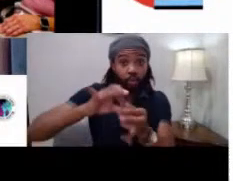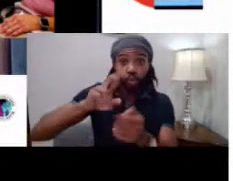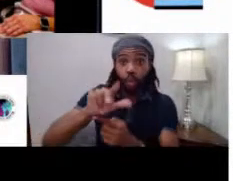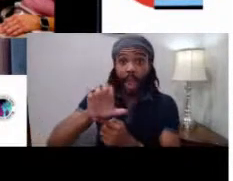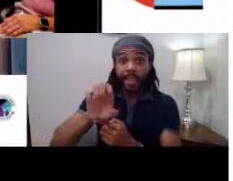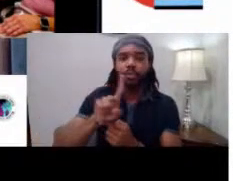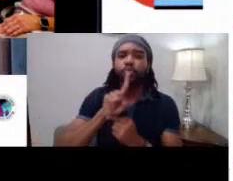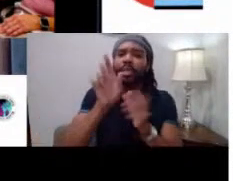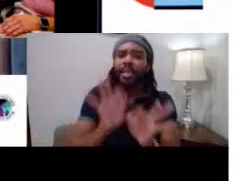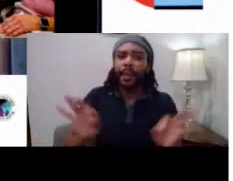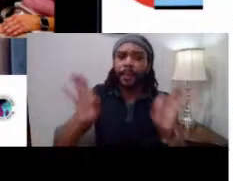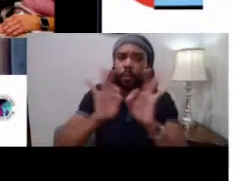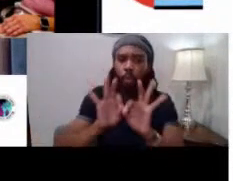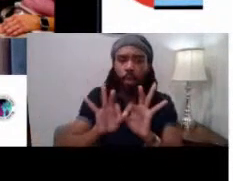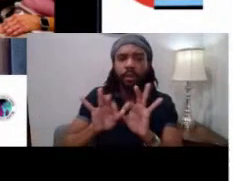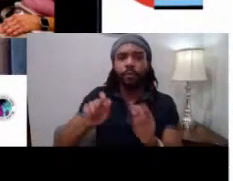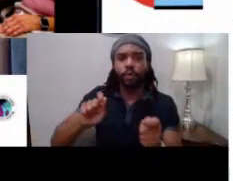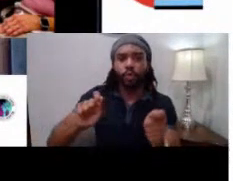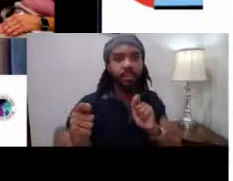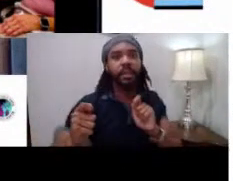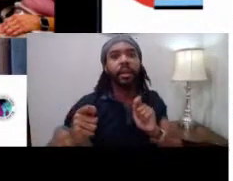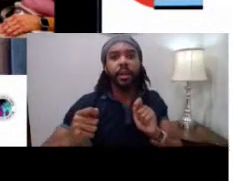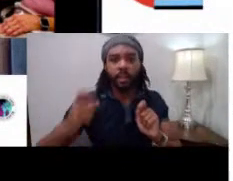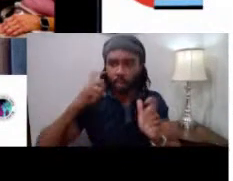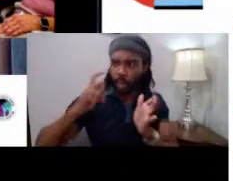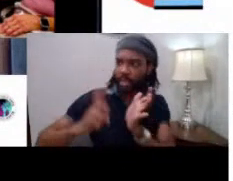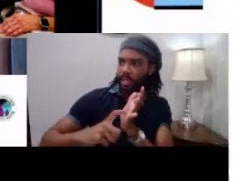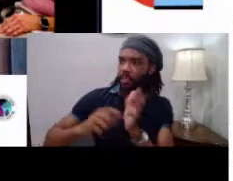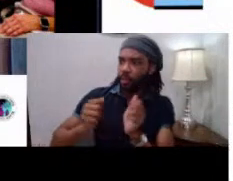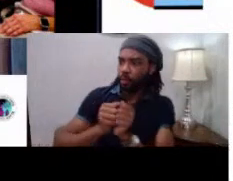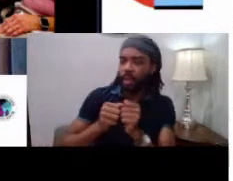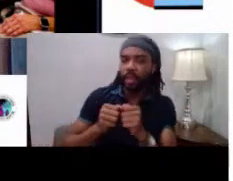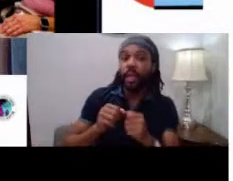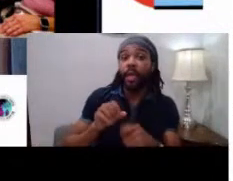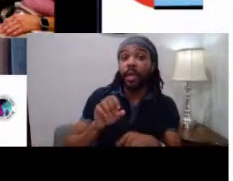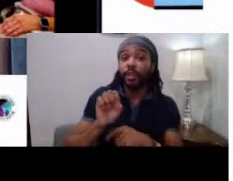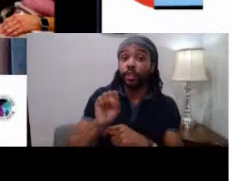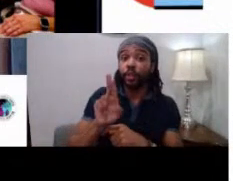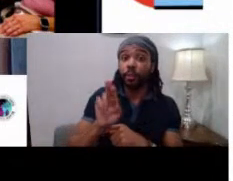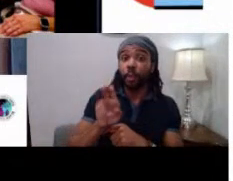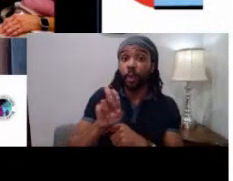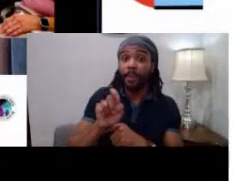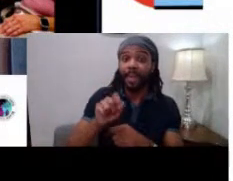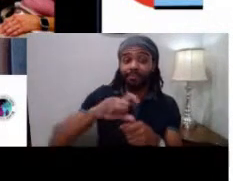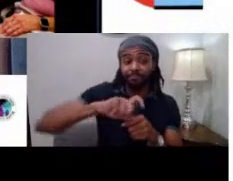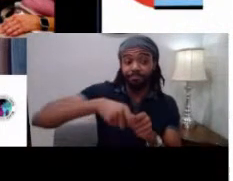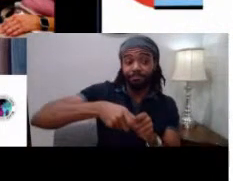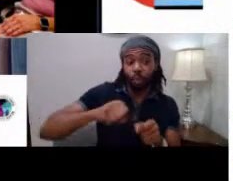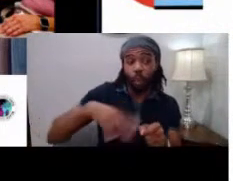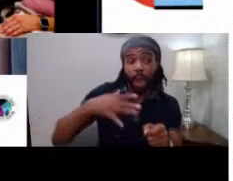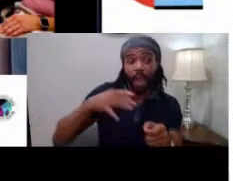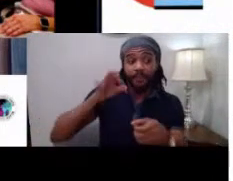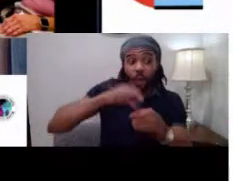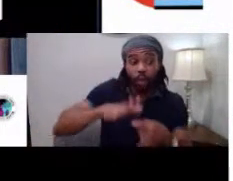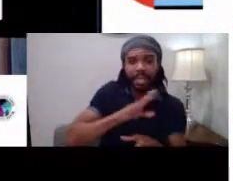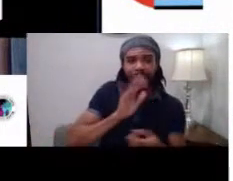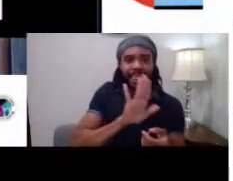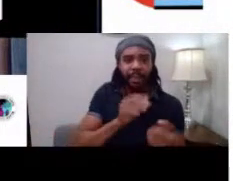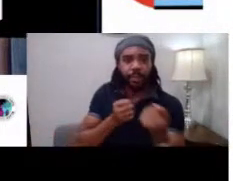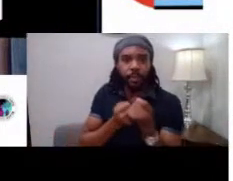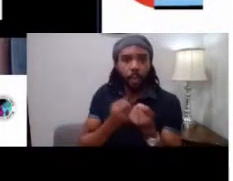both the racial reckoning momentum among suburban white voters and their support for public schools. Enter